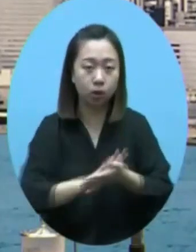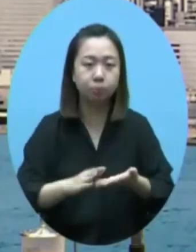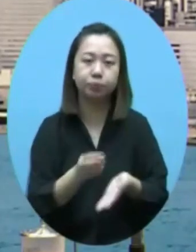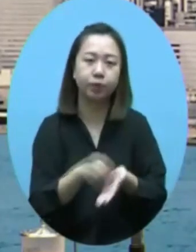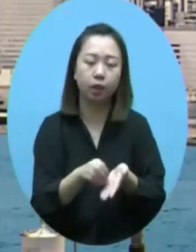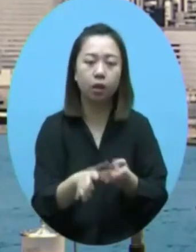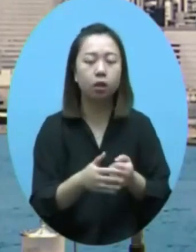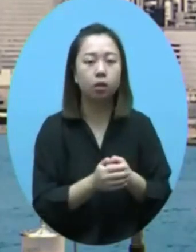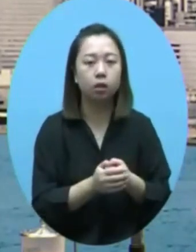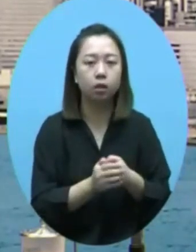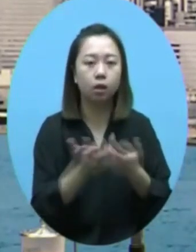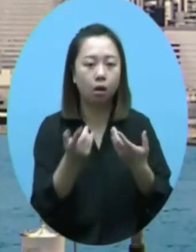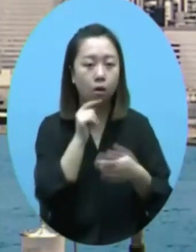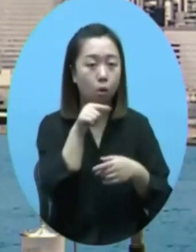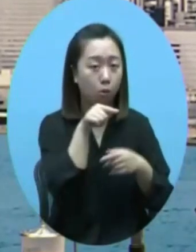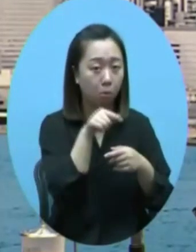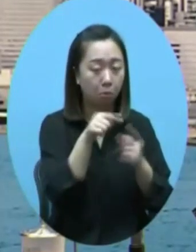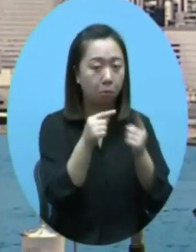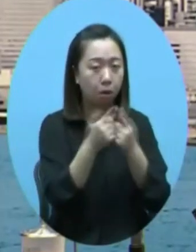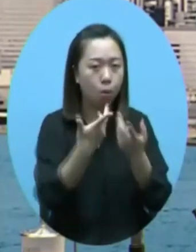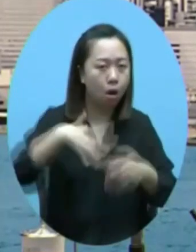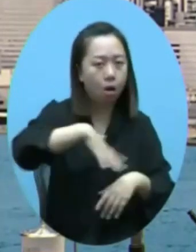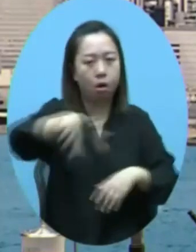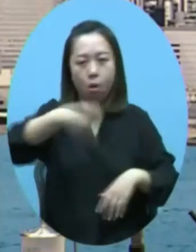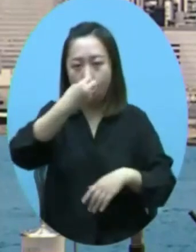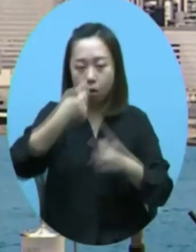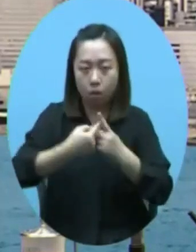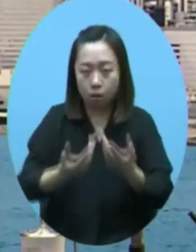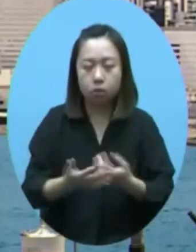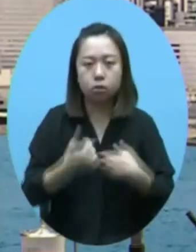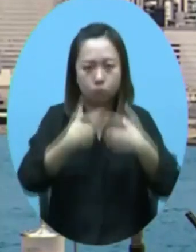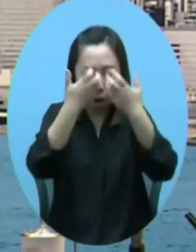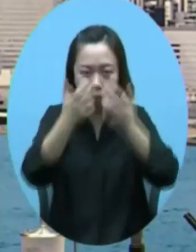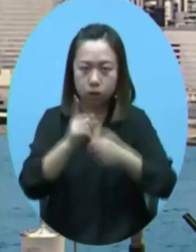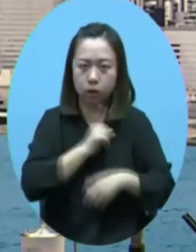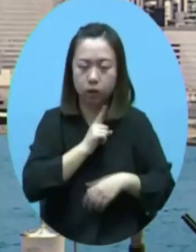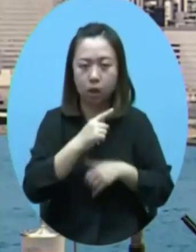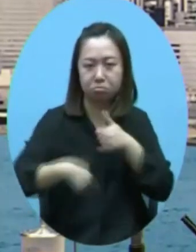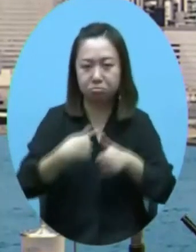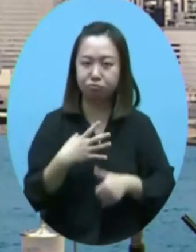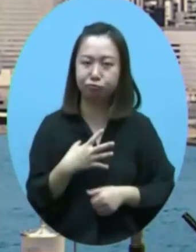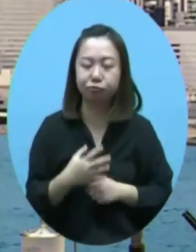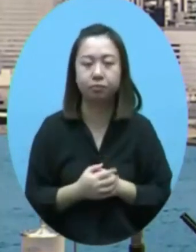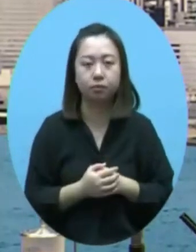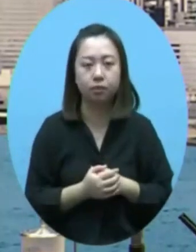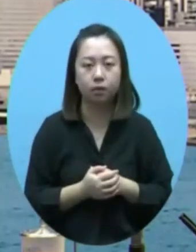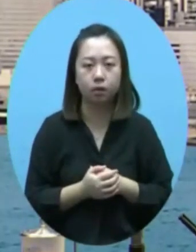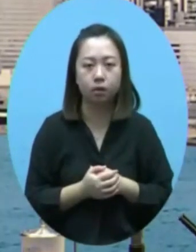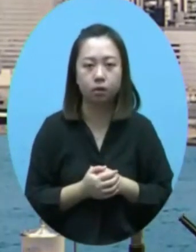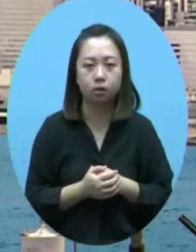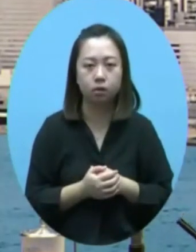it just showed that they're at that moment they are fine. Well, whether for the residents or to everyone in Hong Kong, they should be mindful of their own